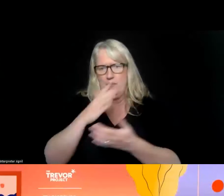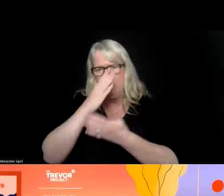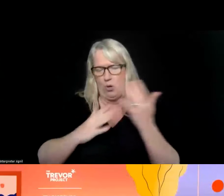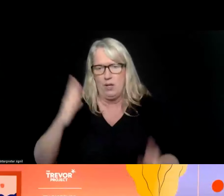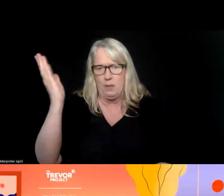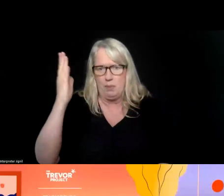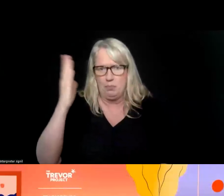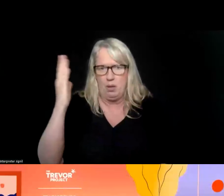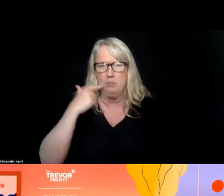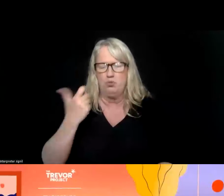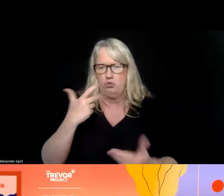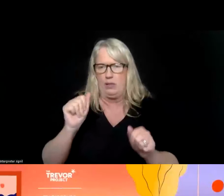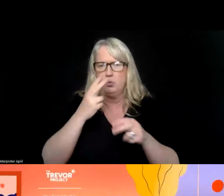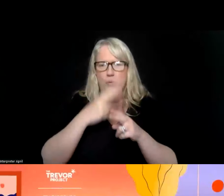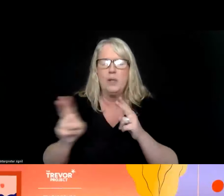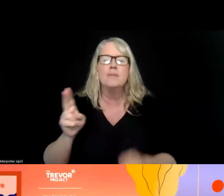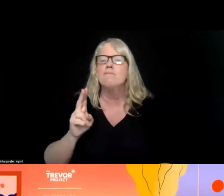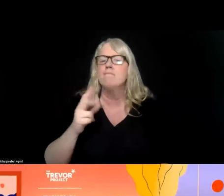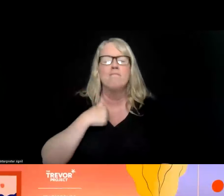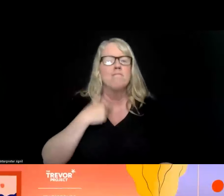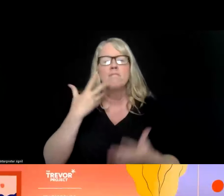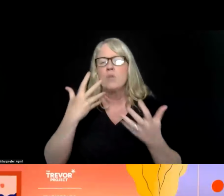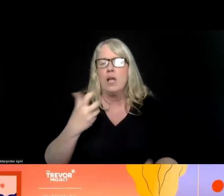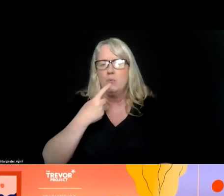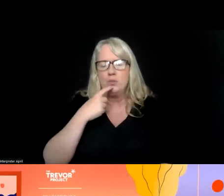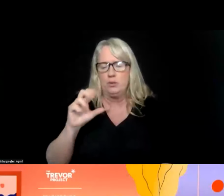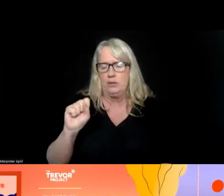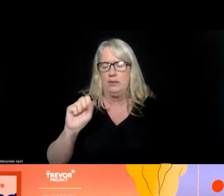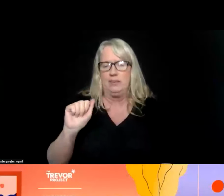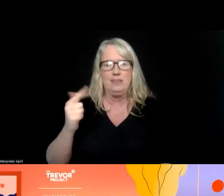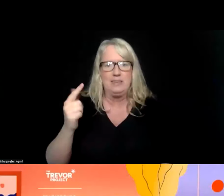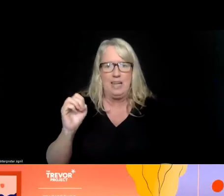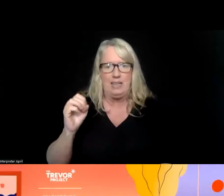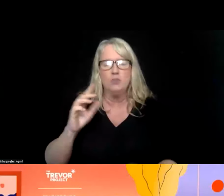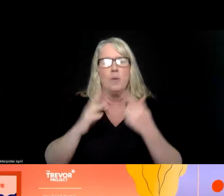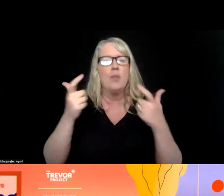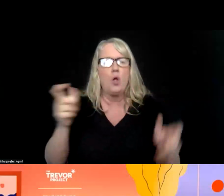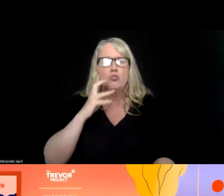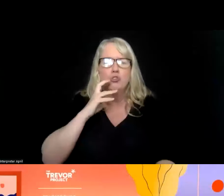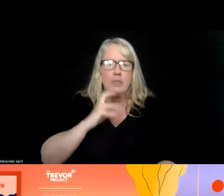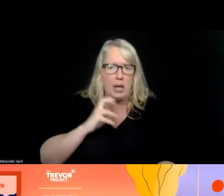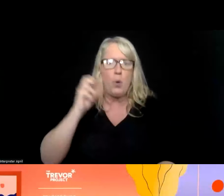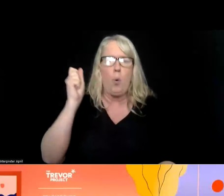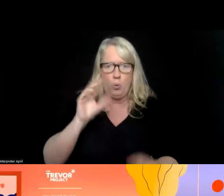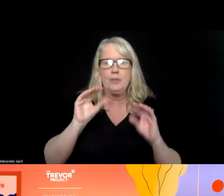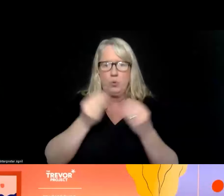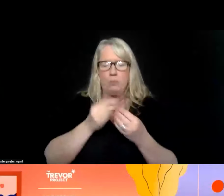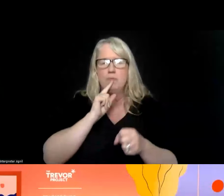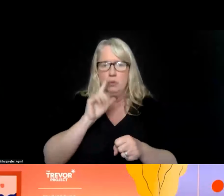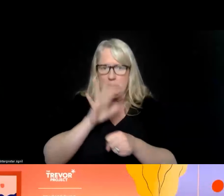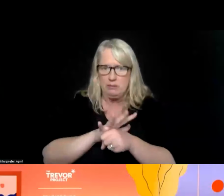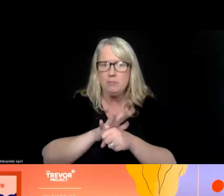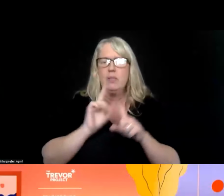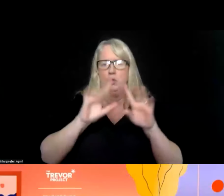presentation pretty quick. You know, I just want to say that SAGE, we are the largest and oldest organization dedicated to